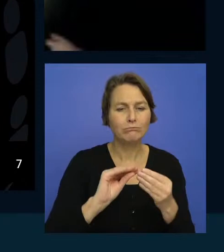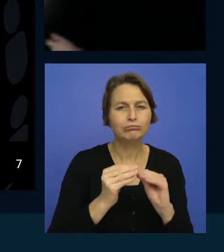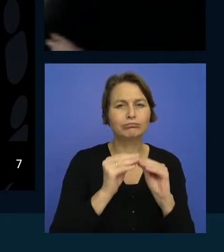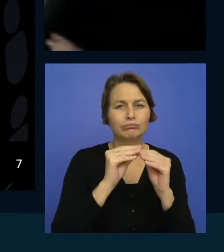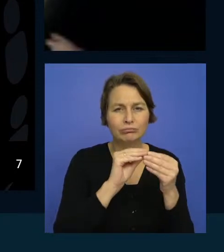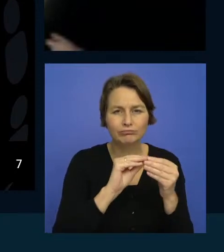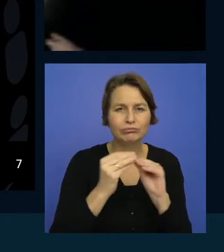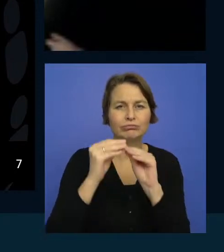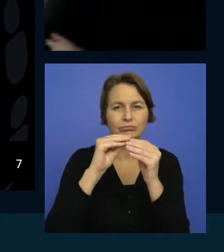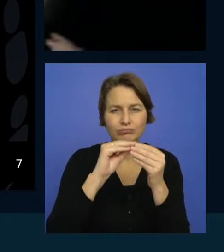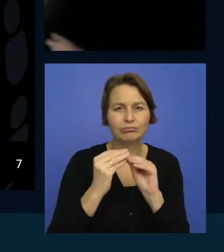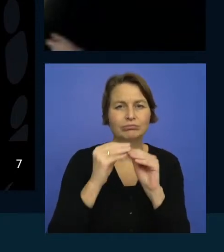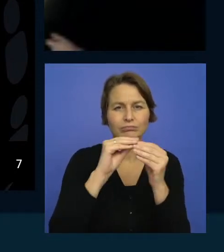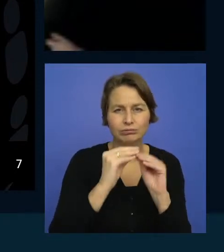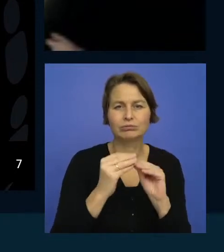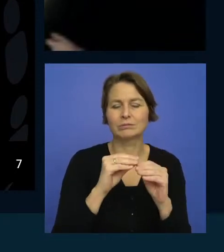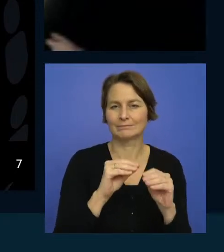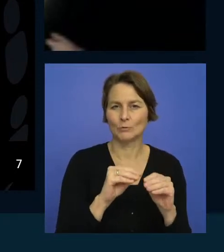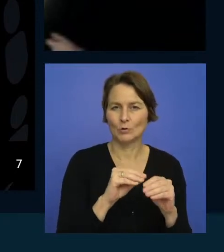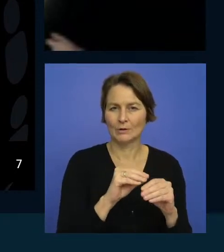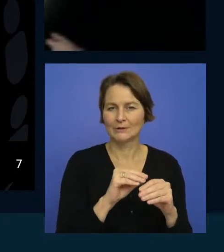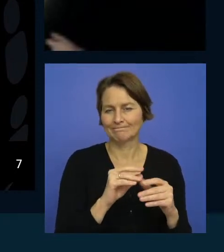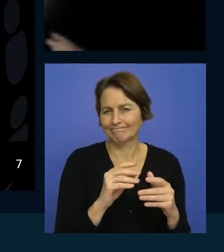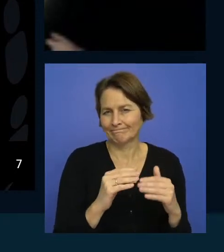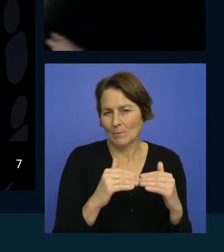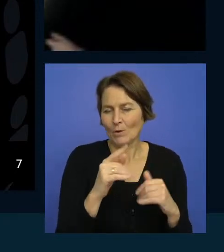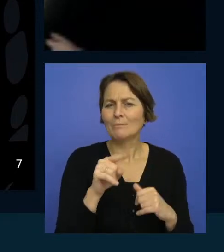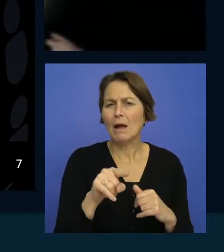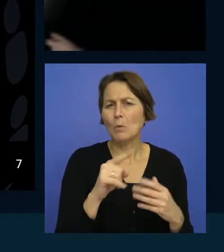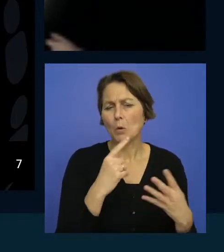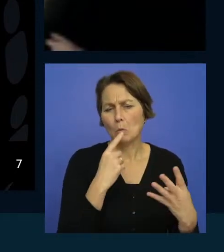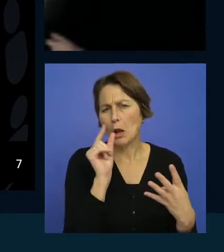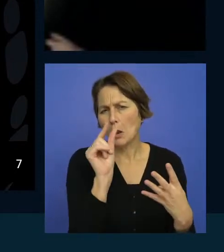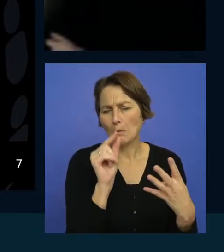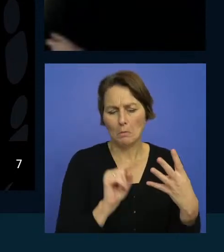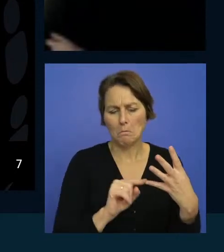also speak a little bit about how that option works.